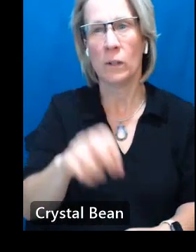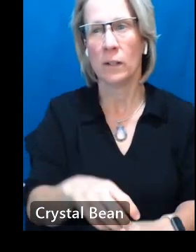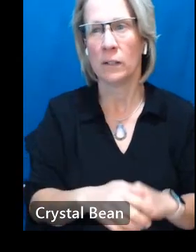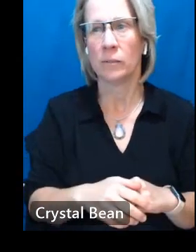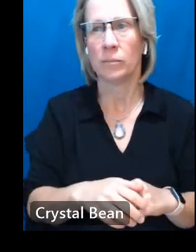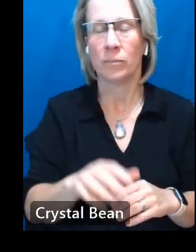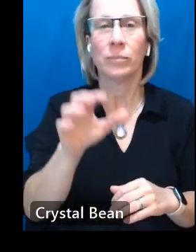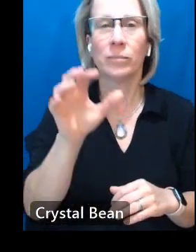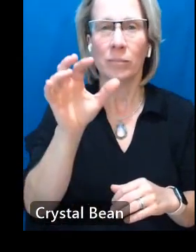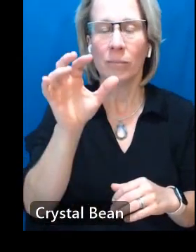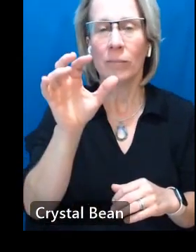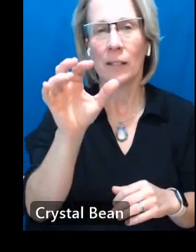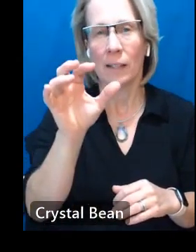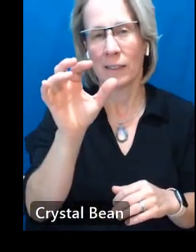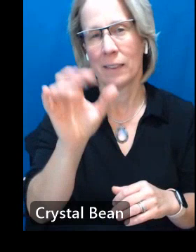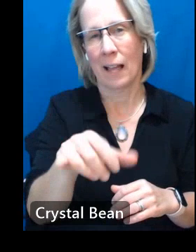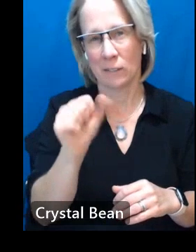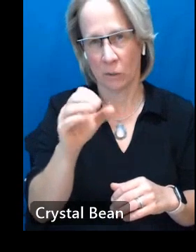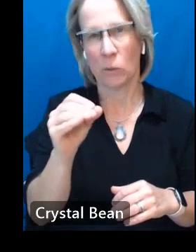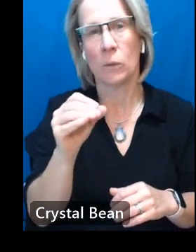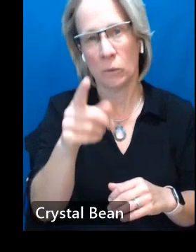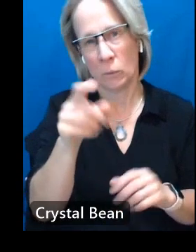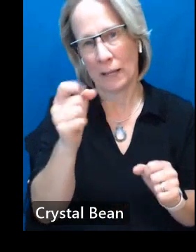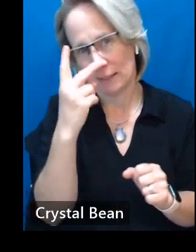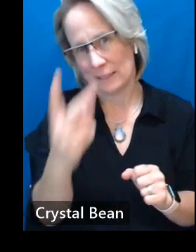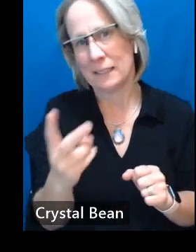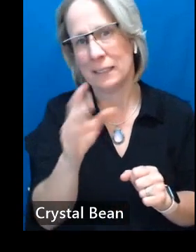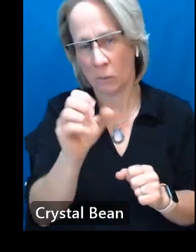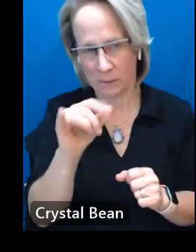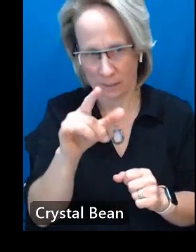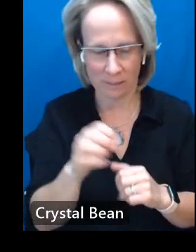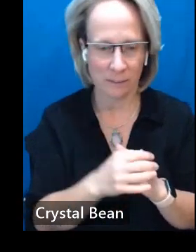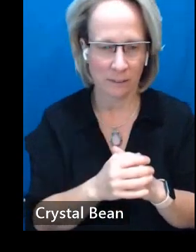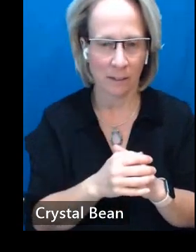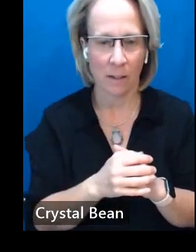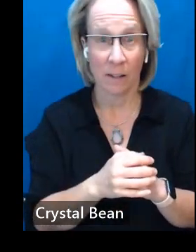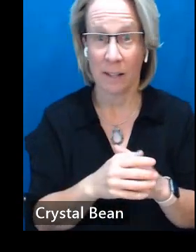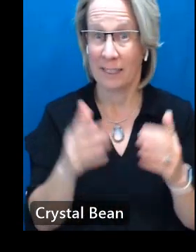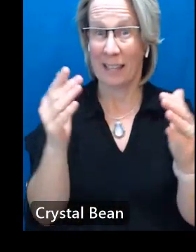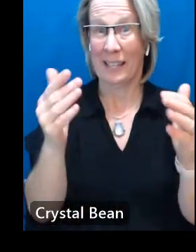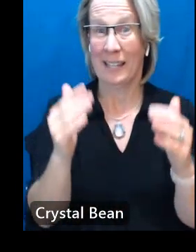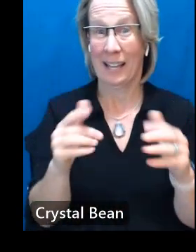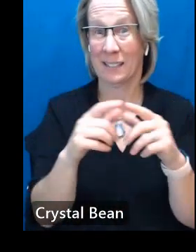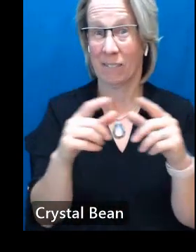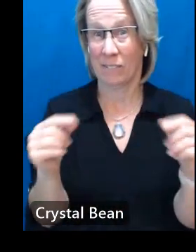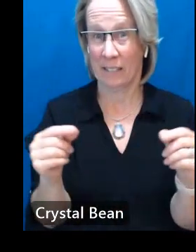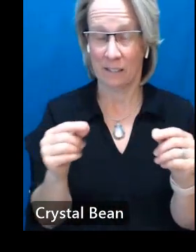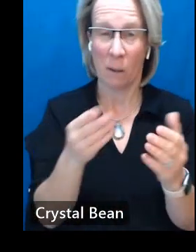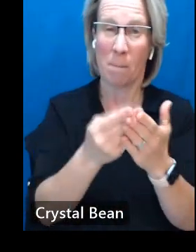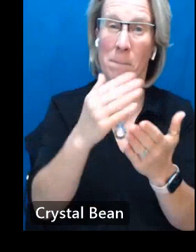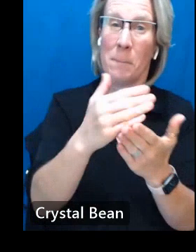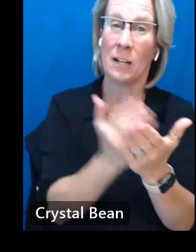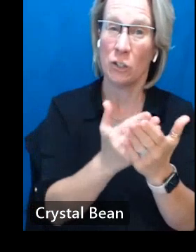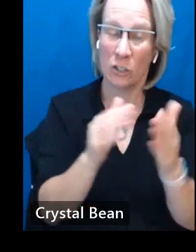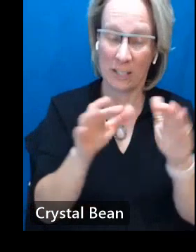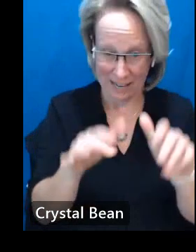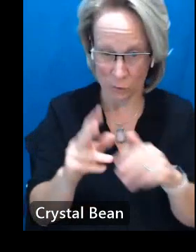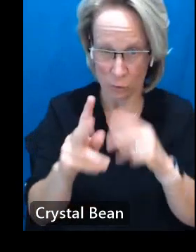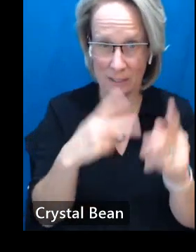revenue side of your budget. Okay, the next field to talk about is budget entry type. So you've got two options